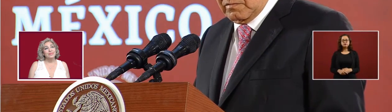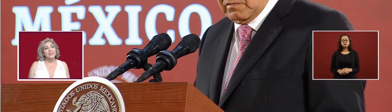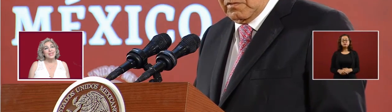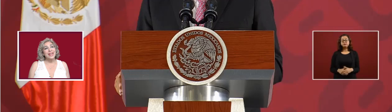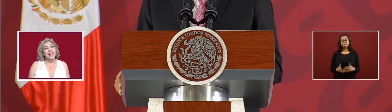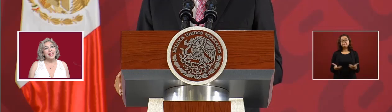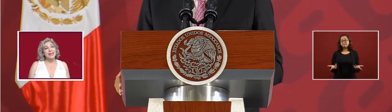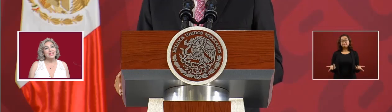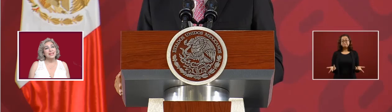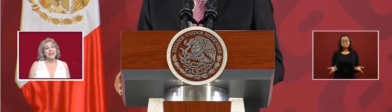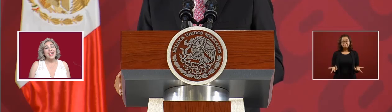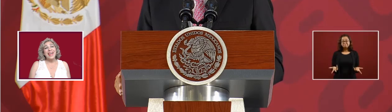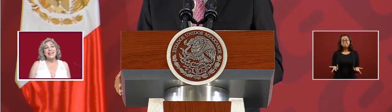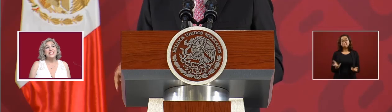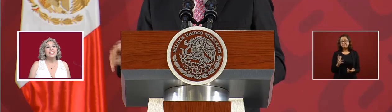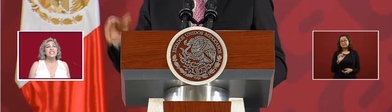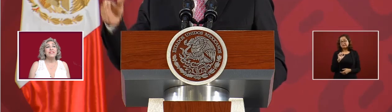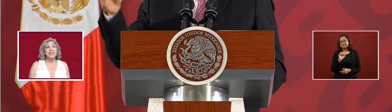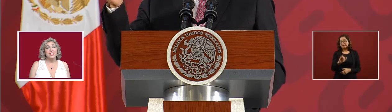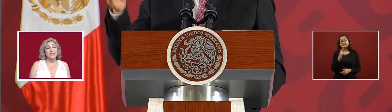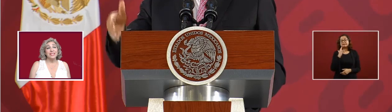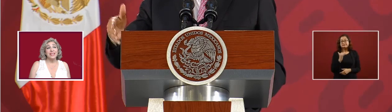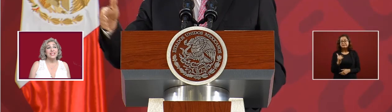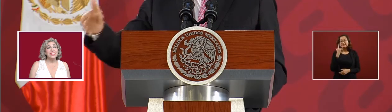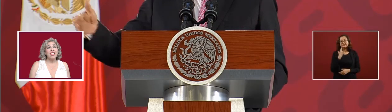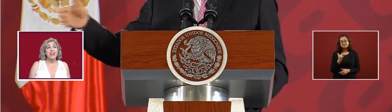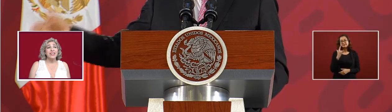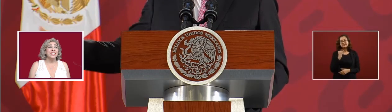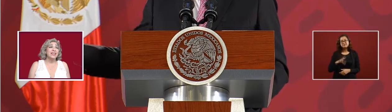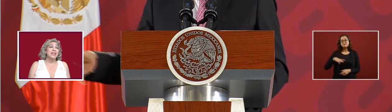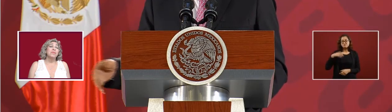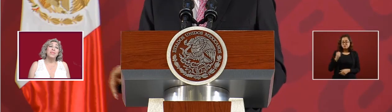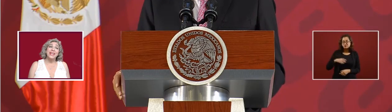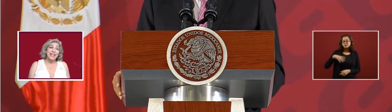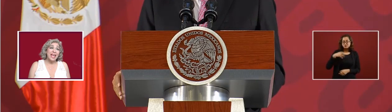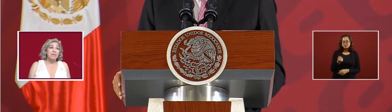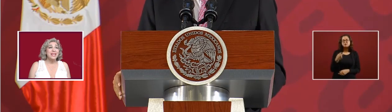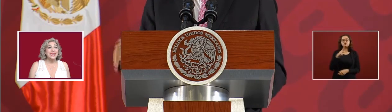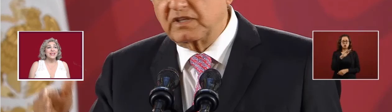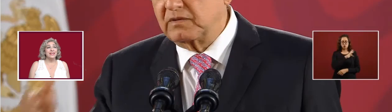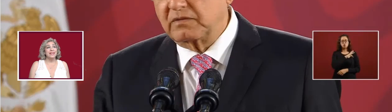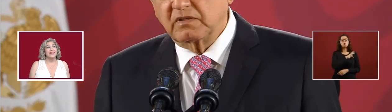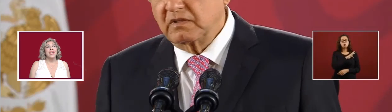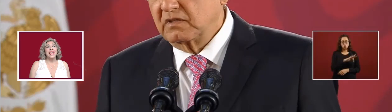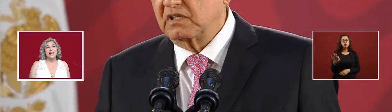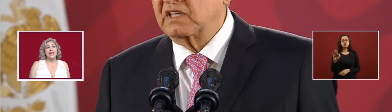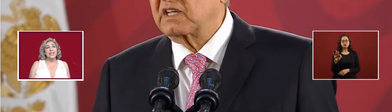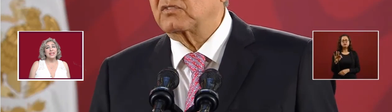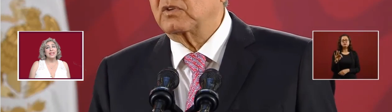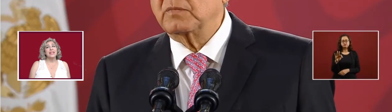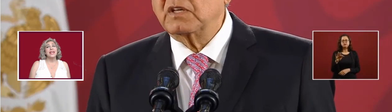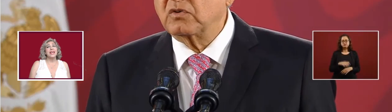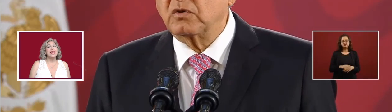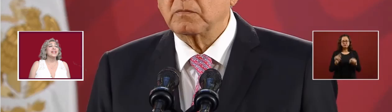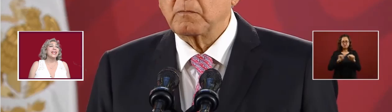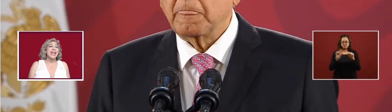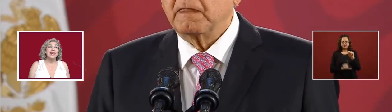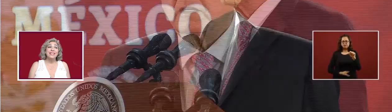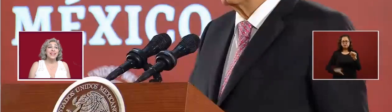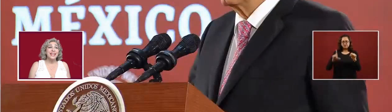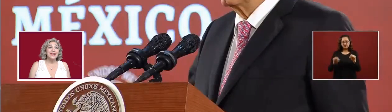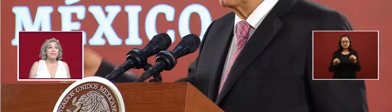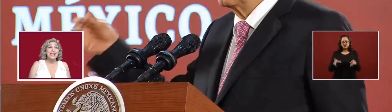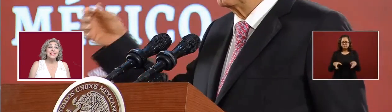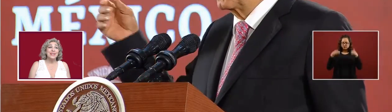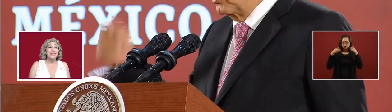and it's difficult it's hard but it can be done and it can